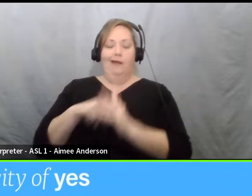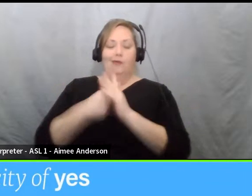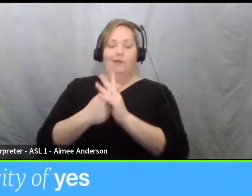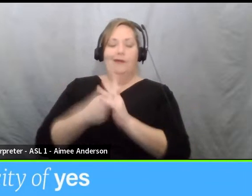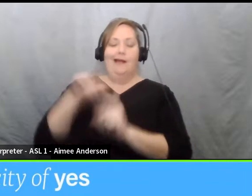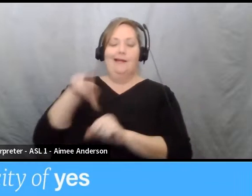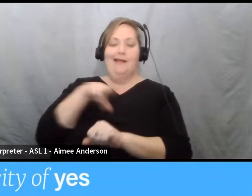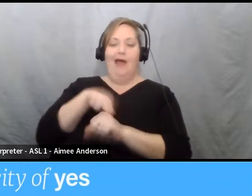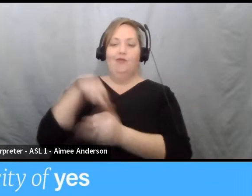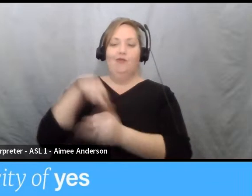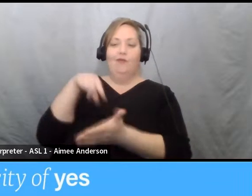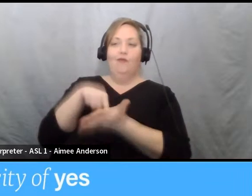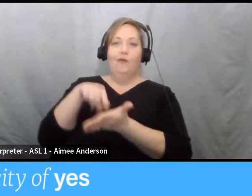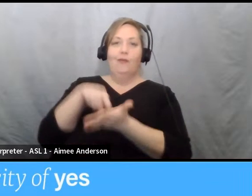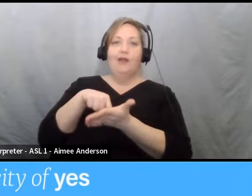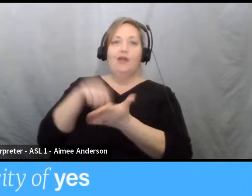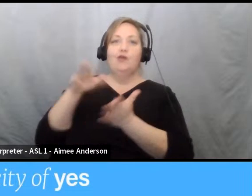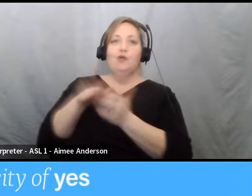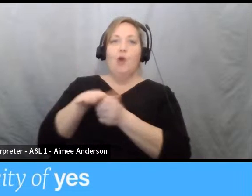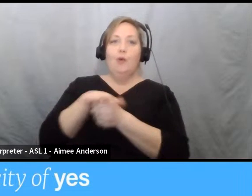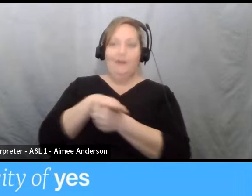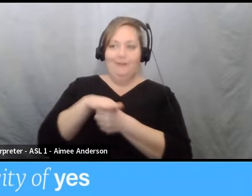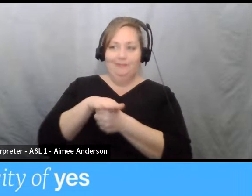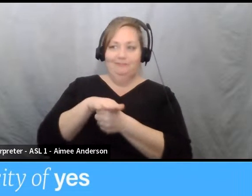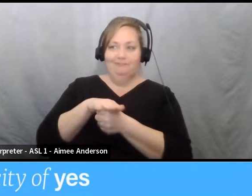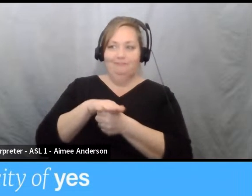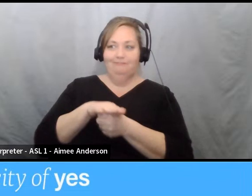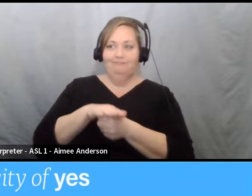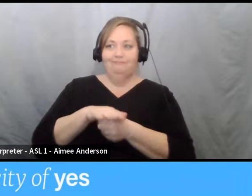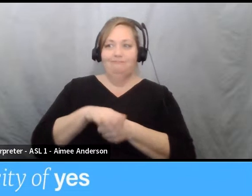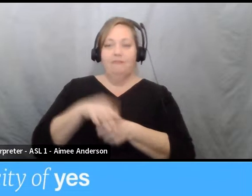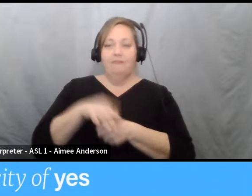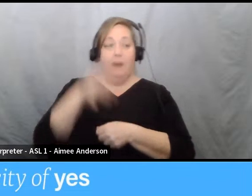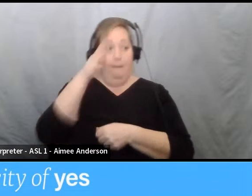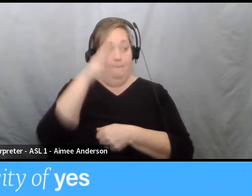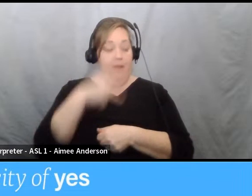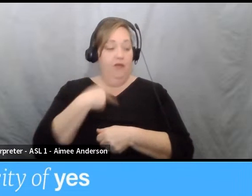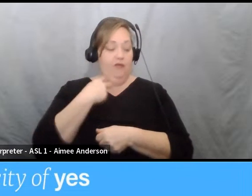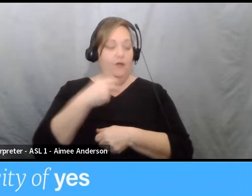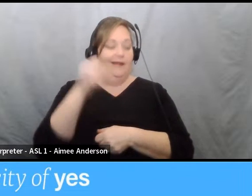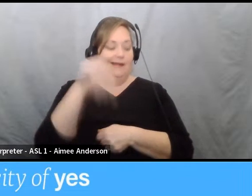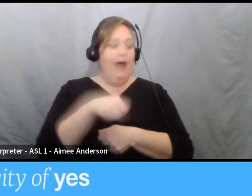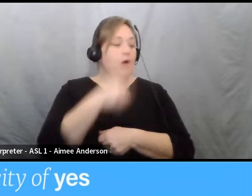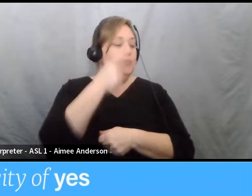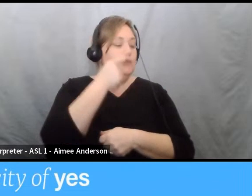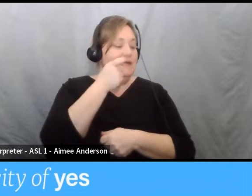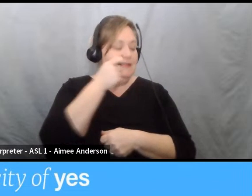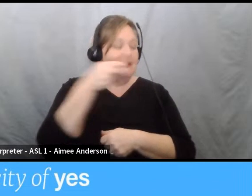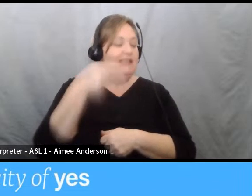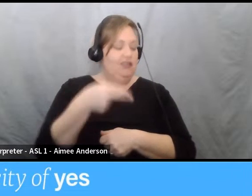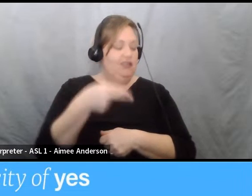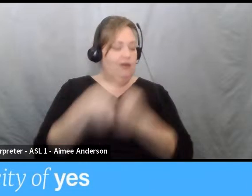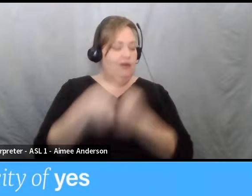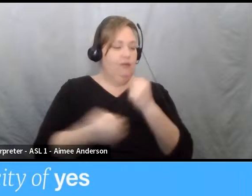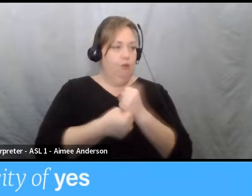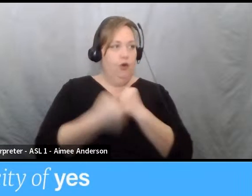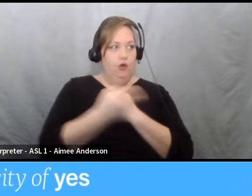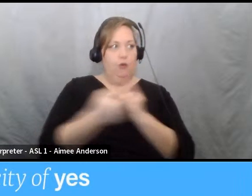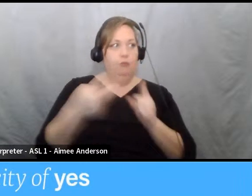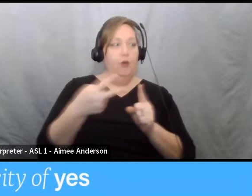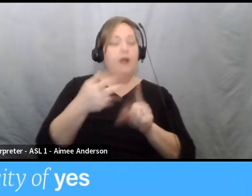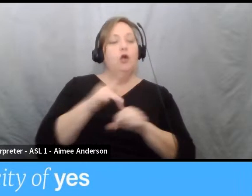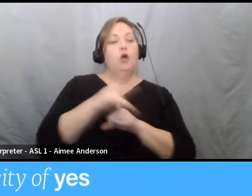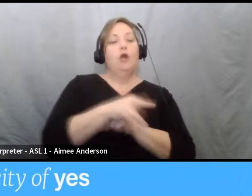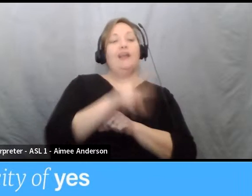low density areas. Yeah, I mean, even just picking up Veronica's point, even in more recent history, you go back to the early